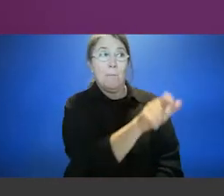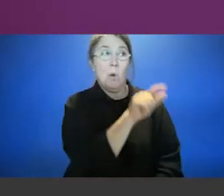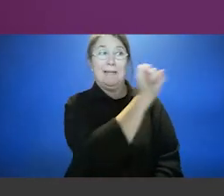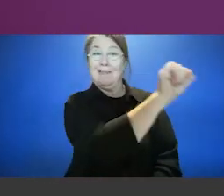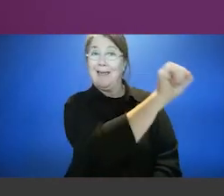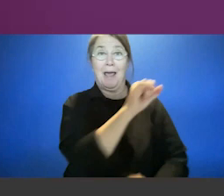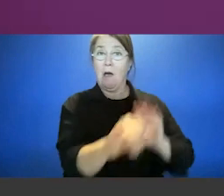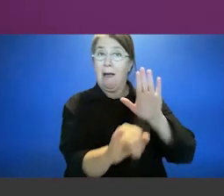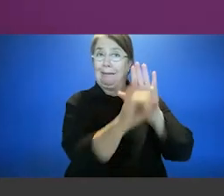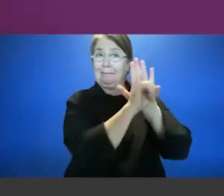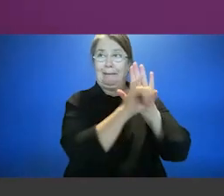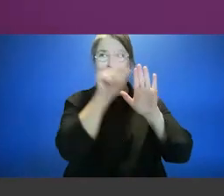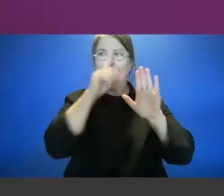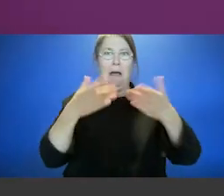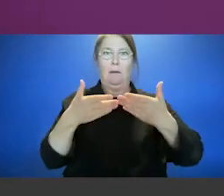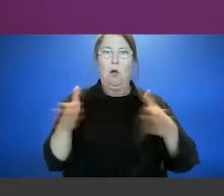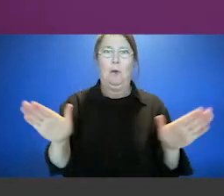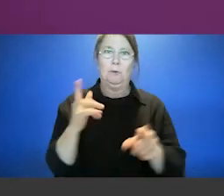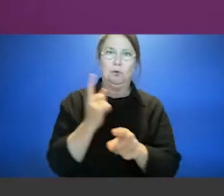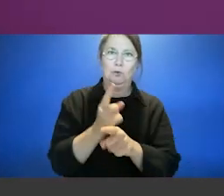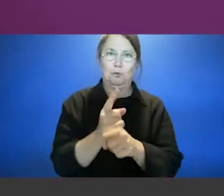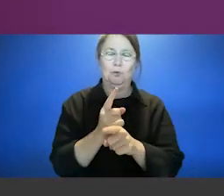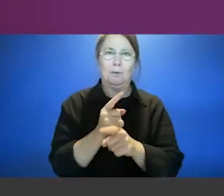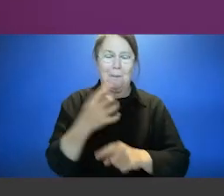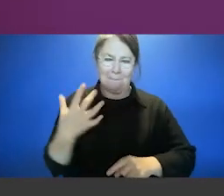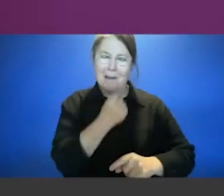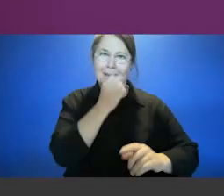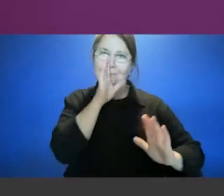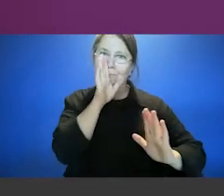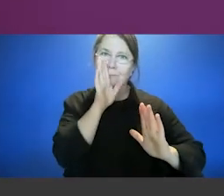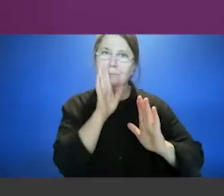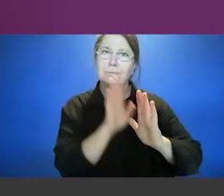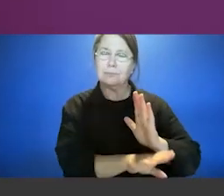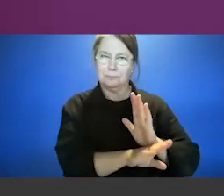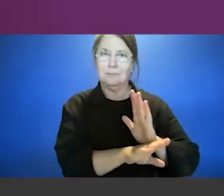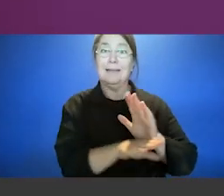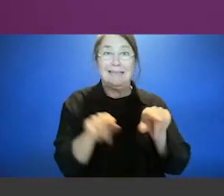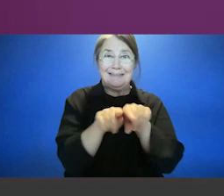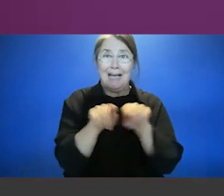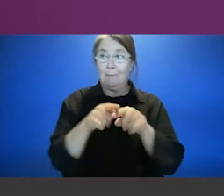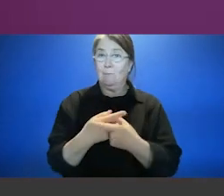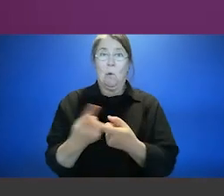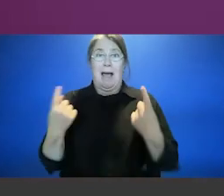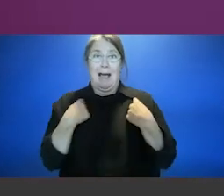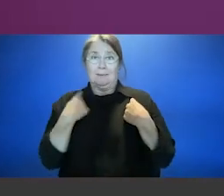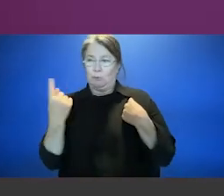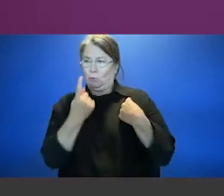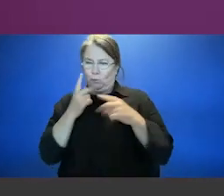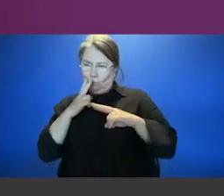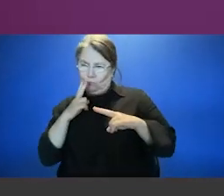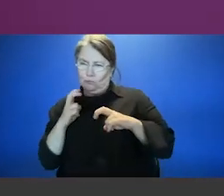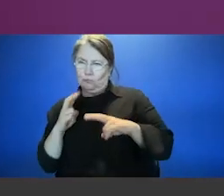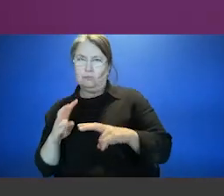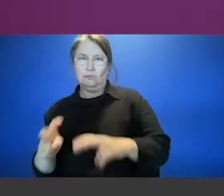identity. So the confidentiality obligations also apply to agencies who are investigating it. So if an agency